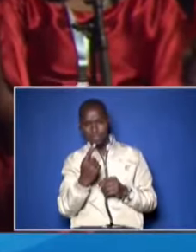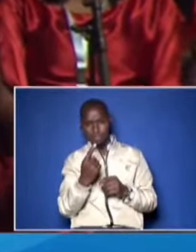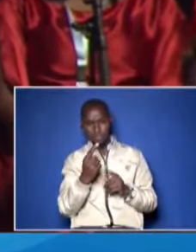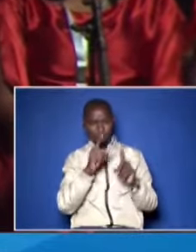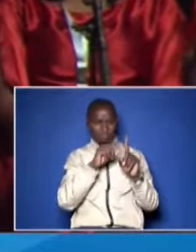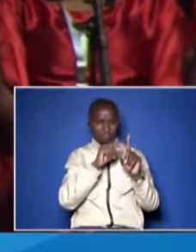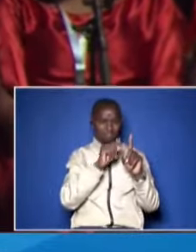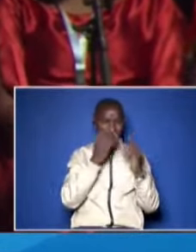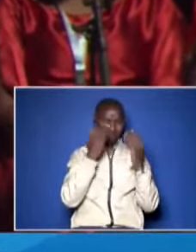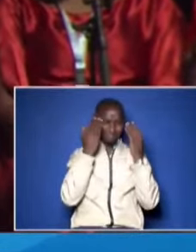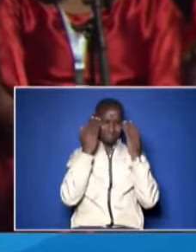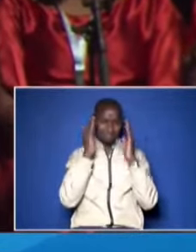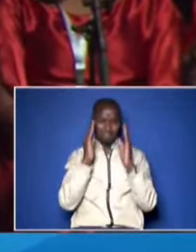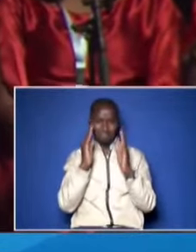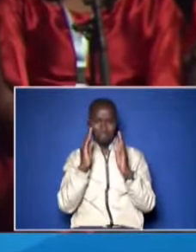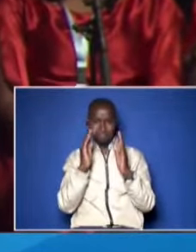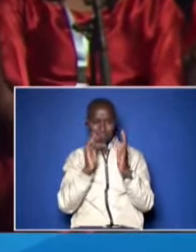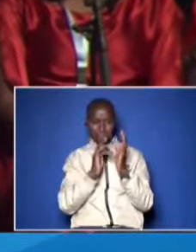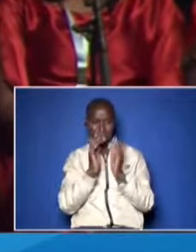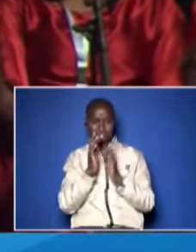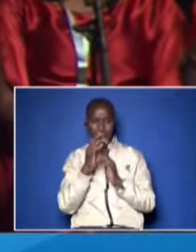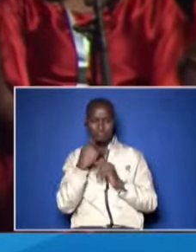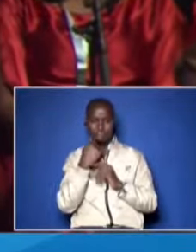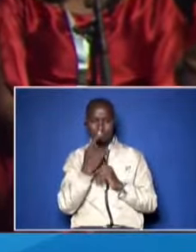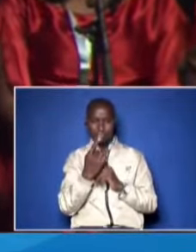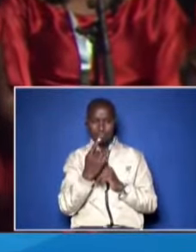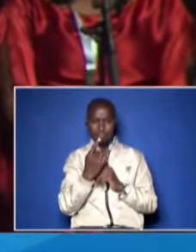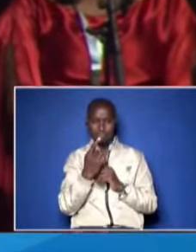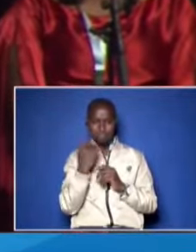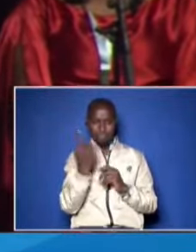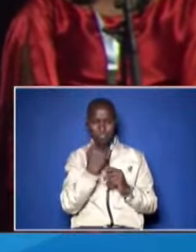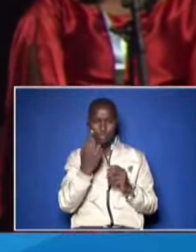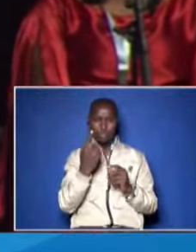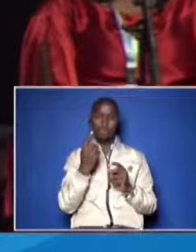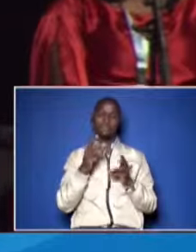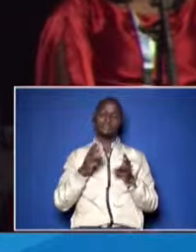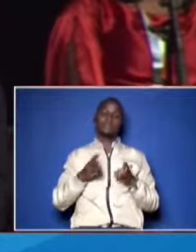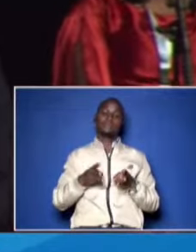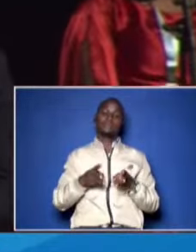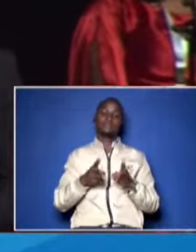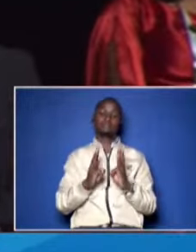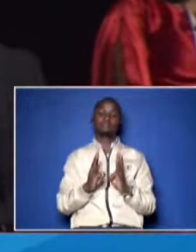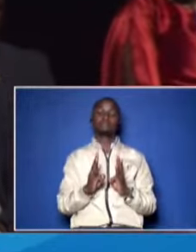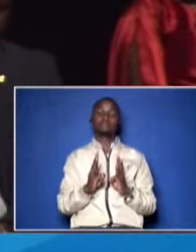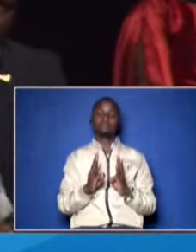scriptures for the Bible says he is the only way